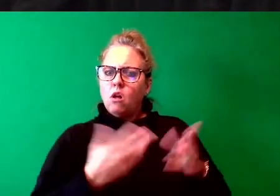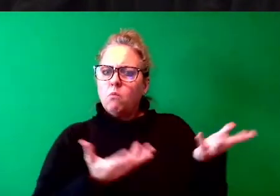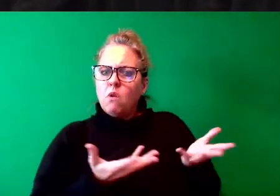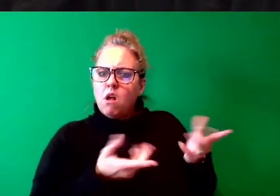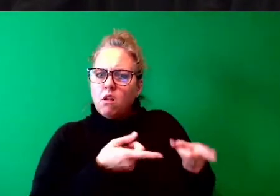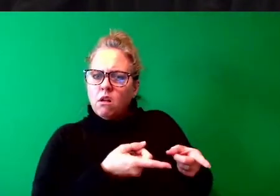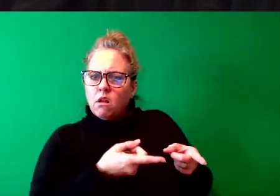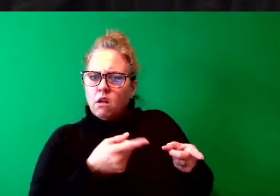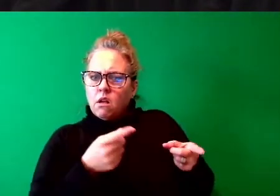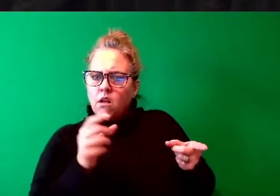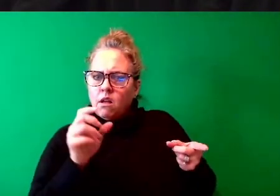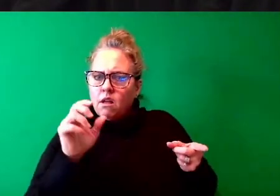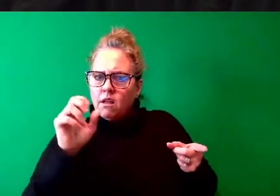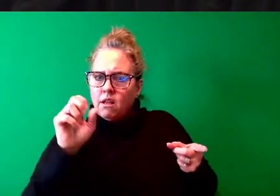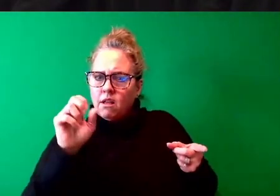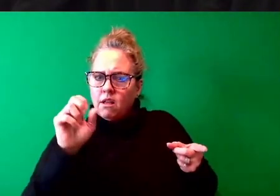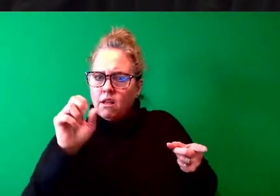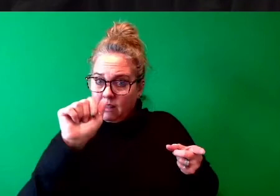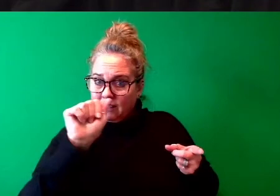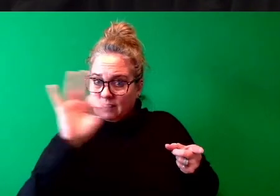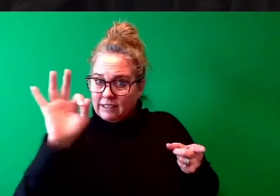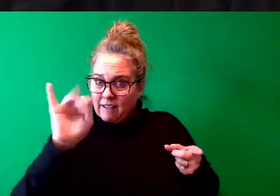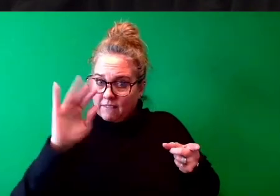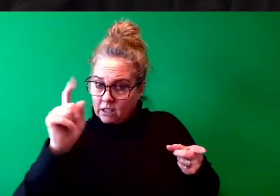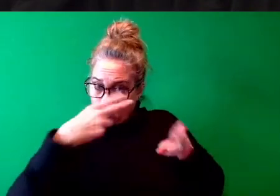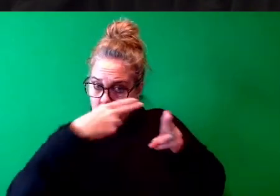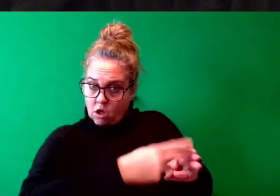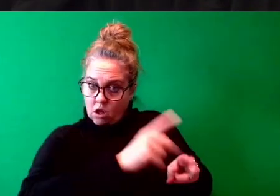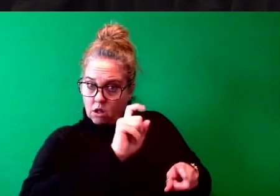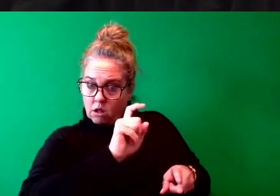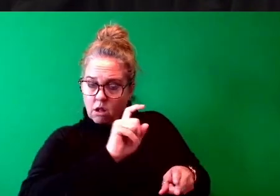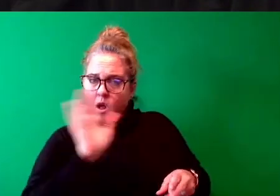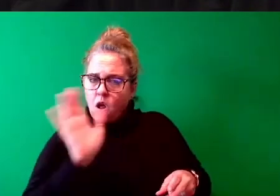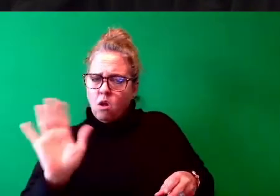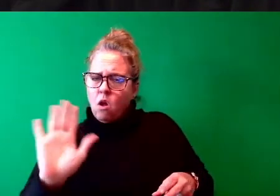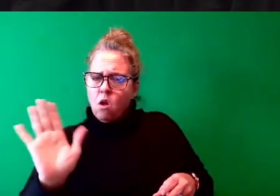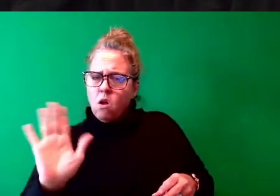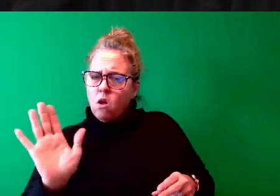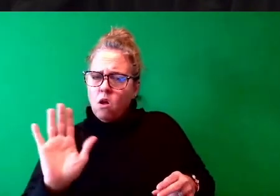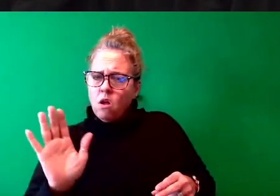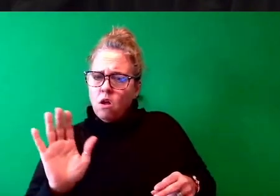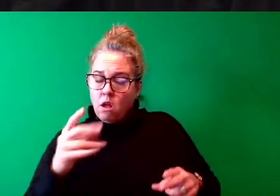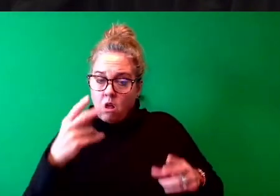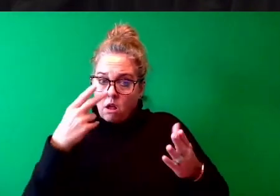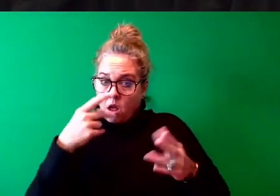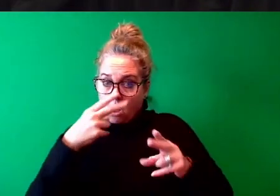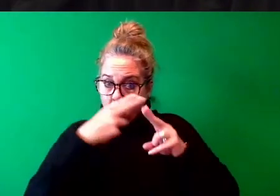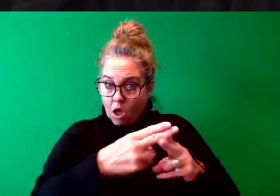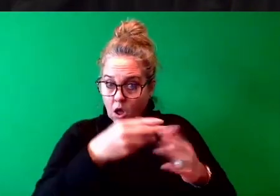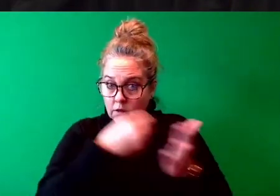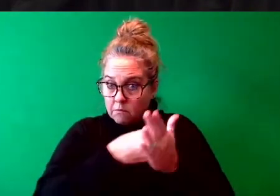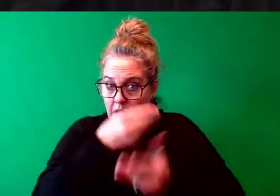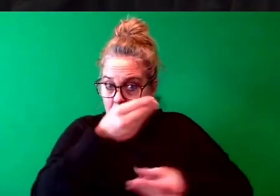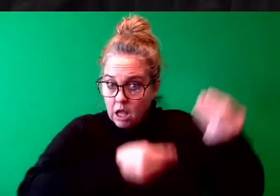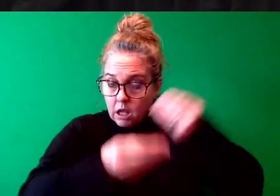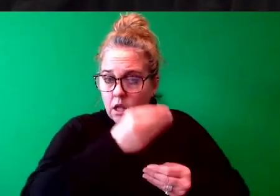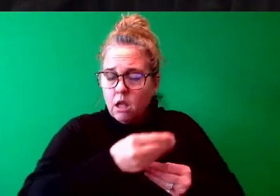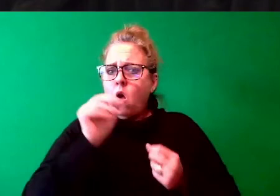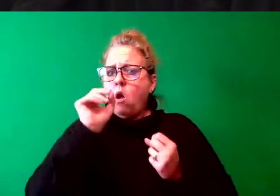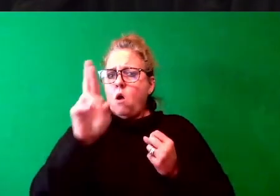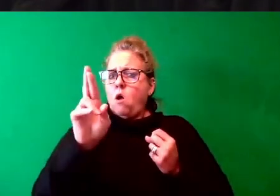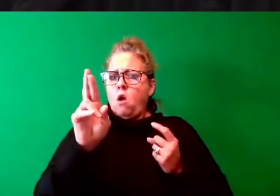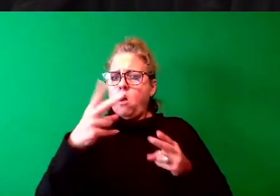Funding. Public health infrastructure funding. Yeah, okay. I mean, what would you call it?